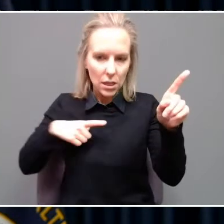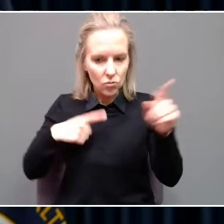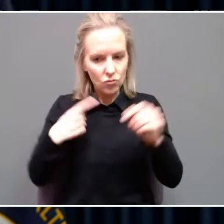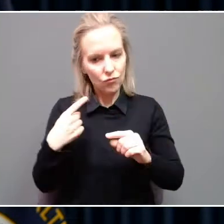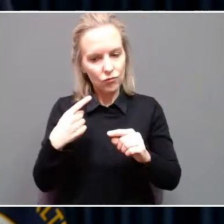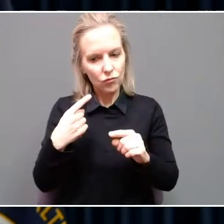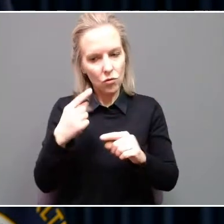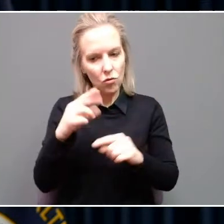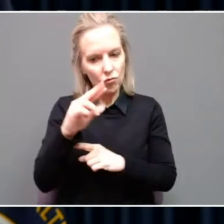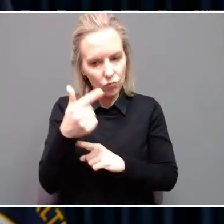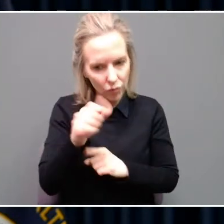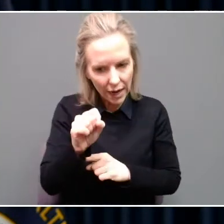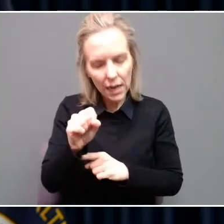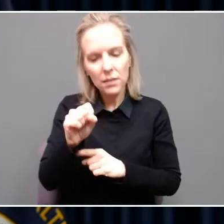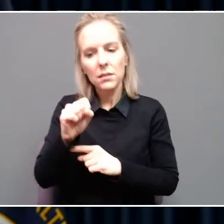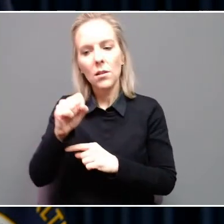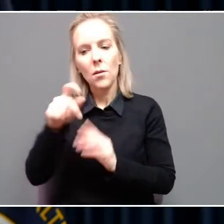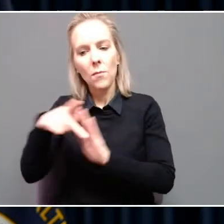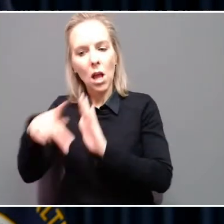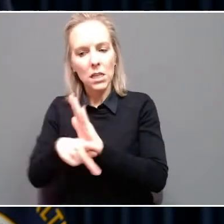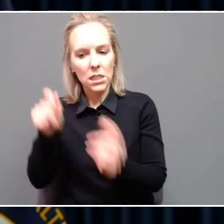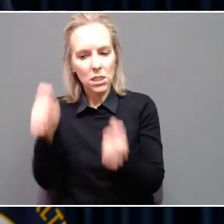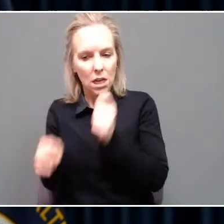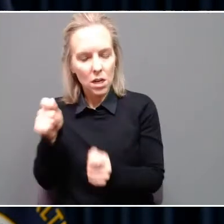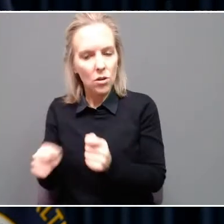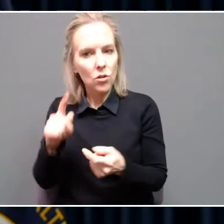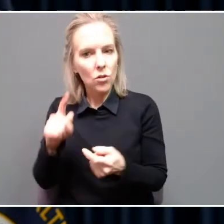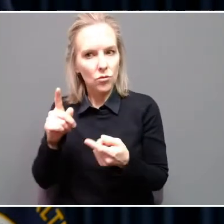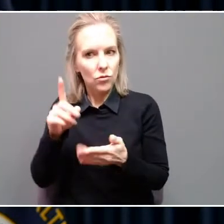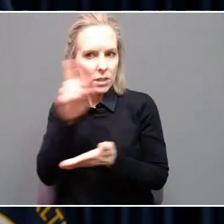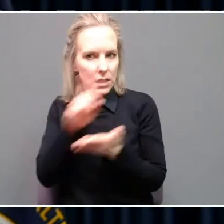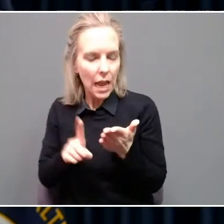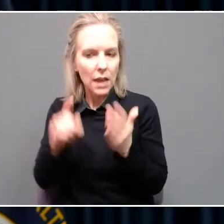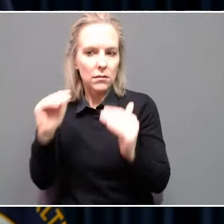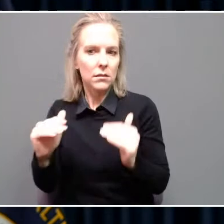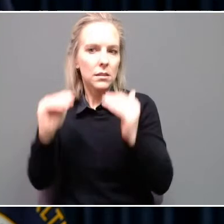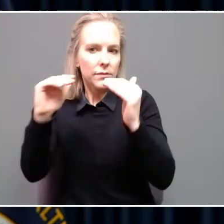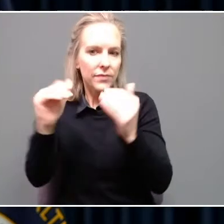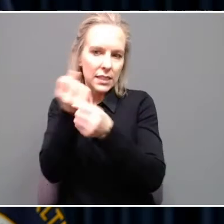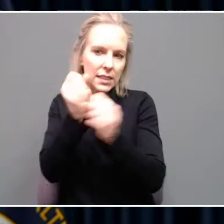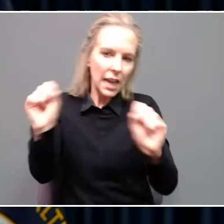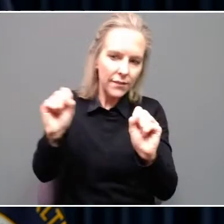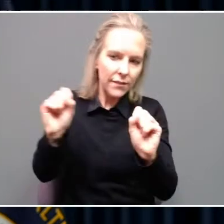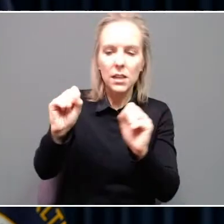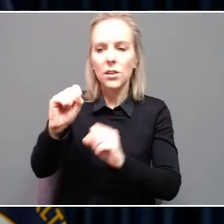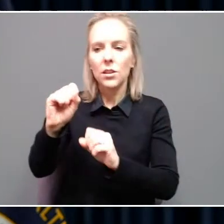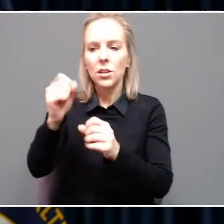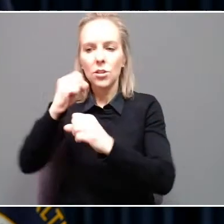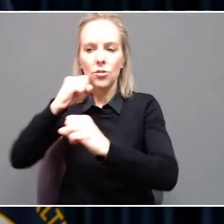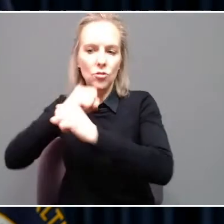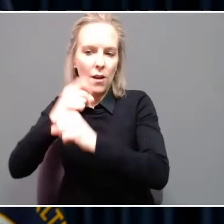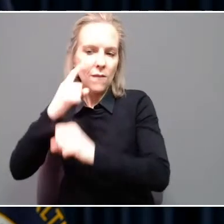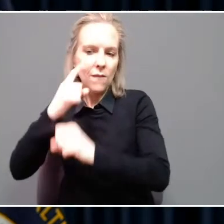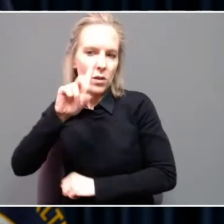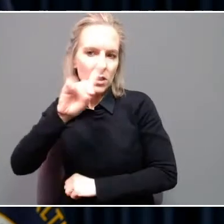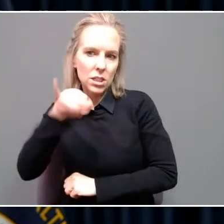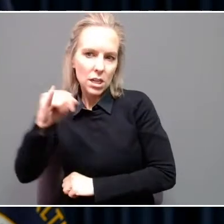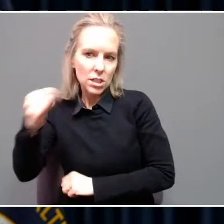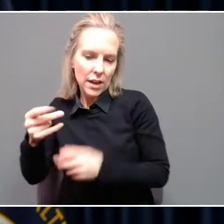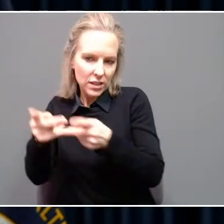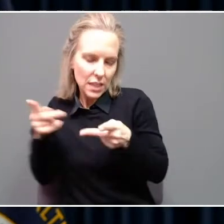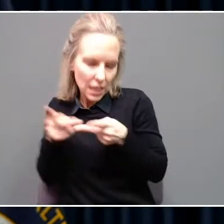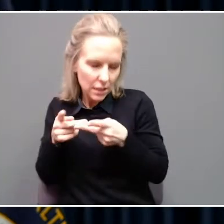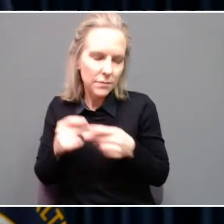policy changes designed to enhance the safety and security of DJJ facilities. And as part of that, we're going to